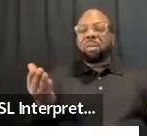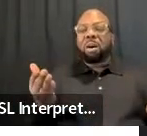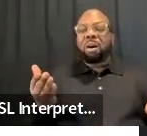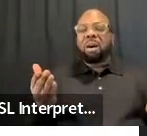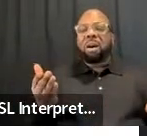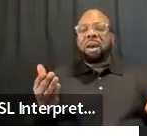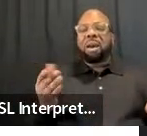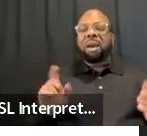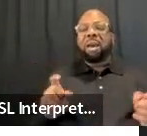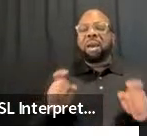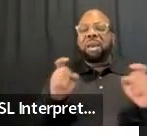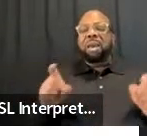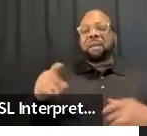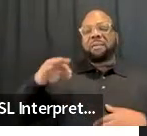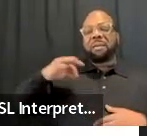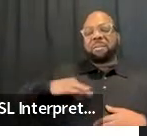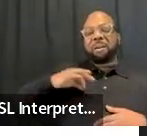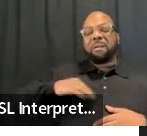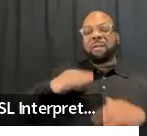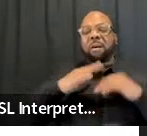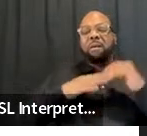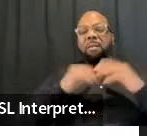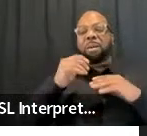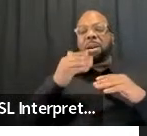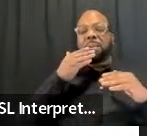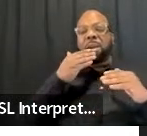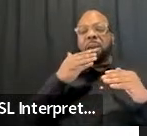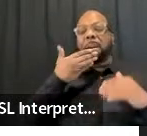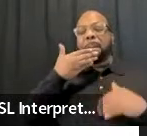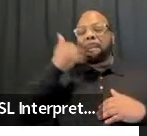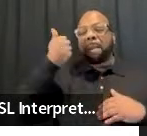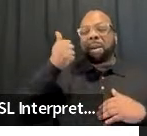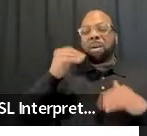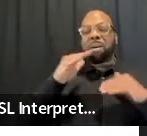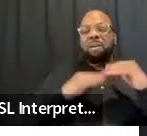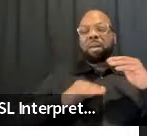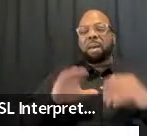buildings to perform better than code.